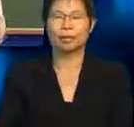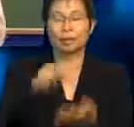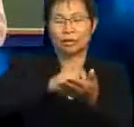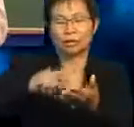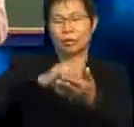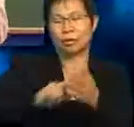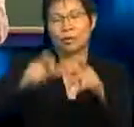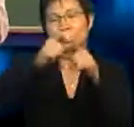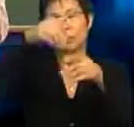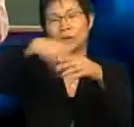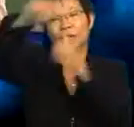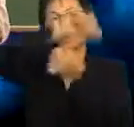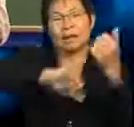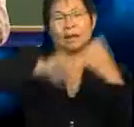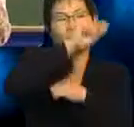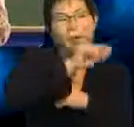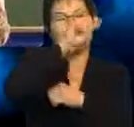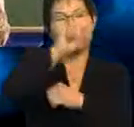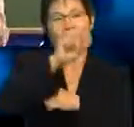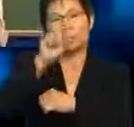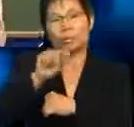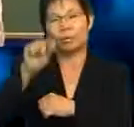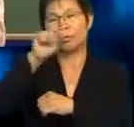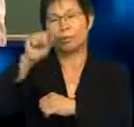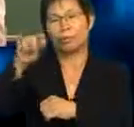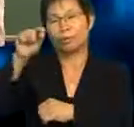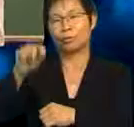M-O-U-T-H. Mouth. Write the word in the air.